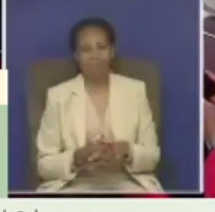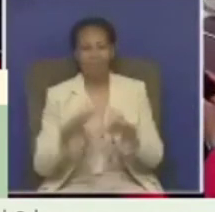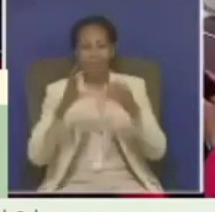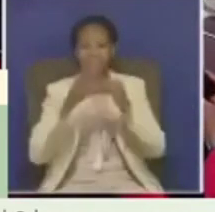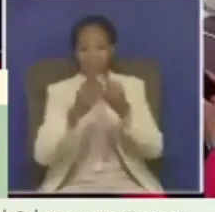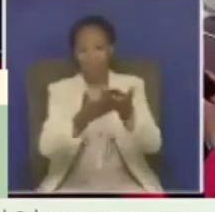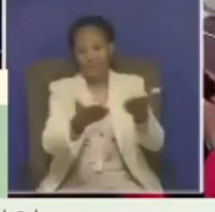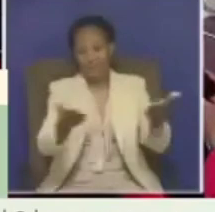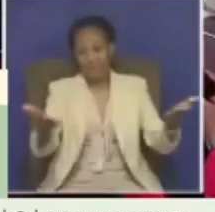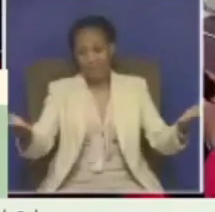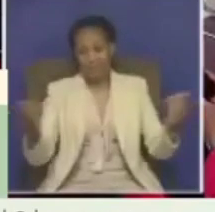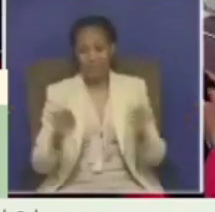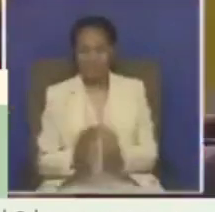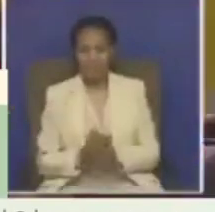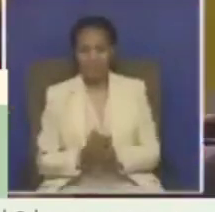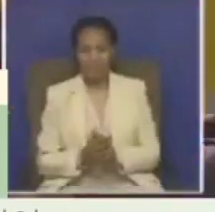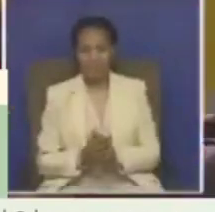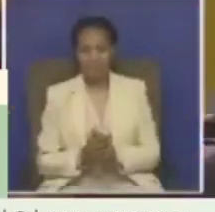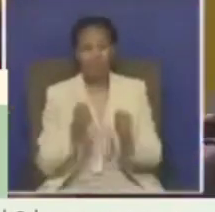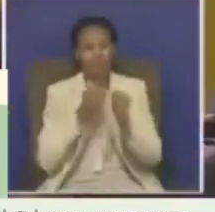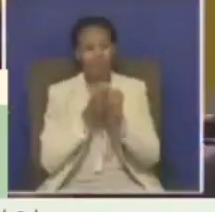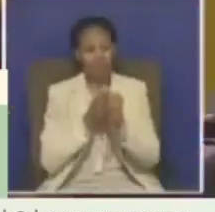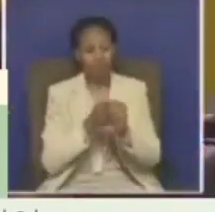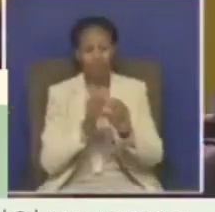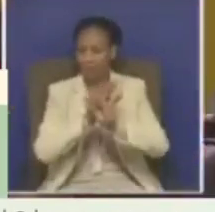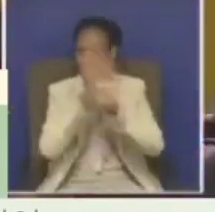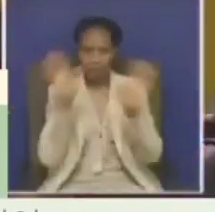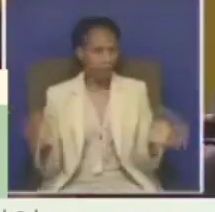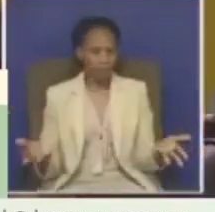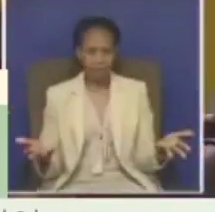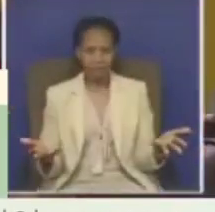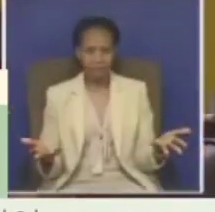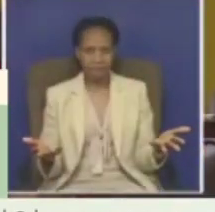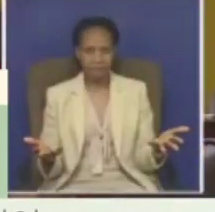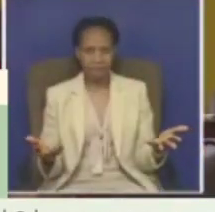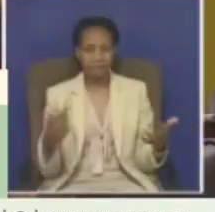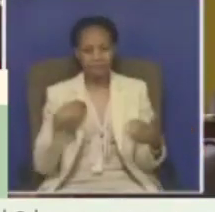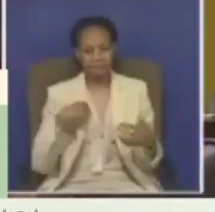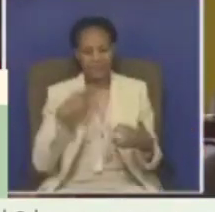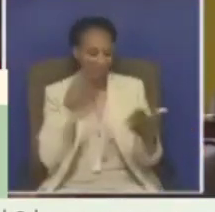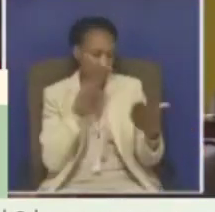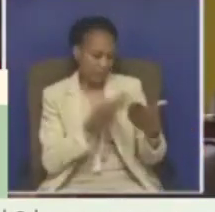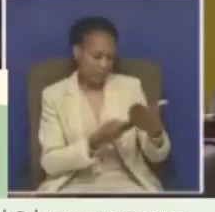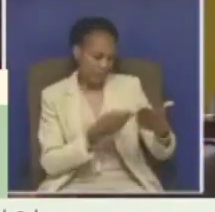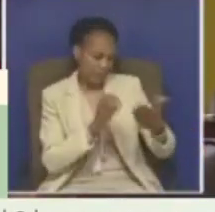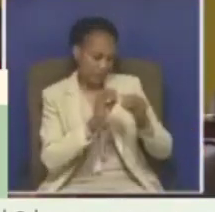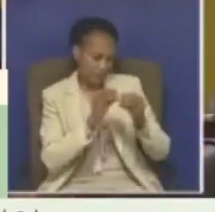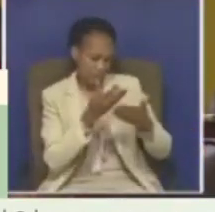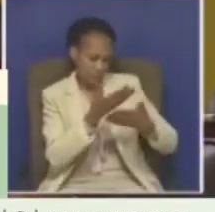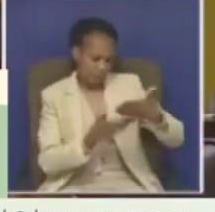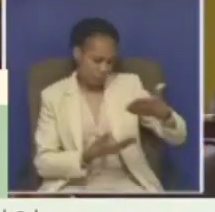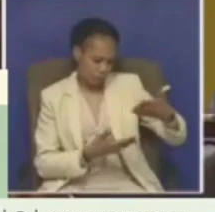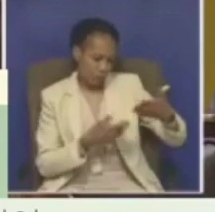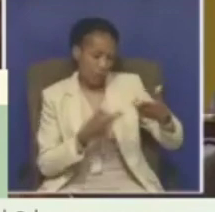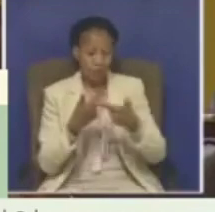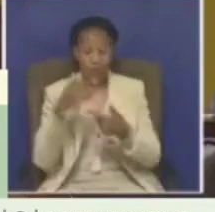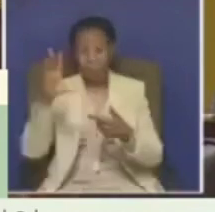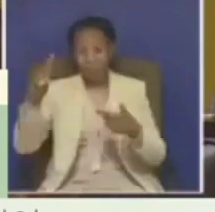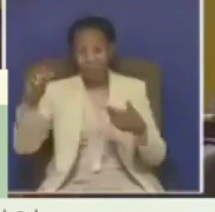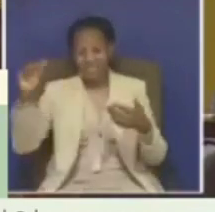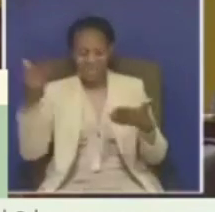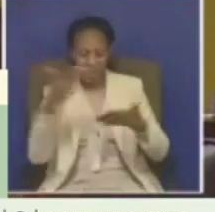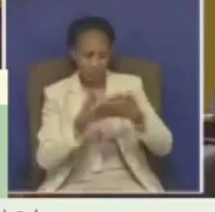Honorable members, in terms of the rules, I see the amendment as moved by the